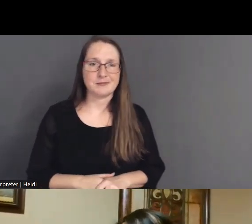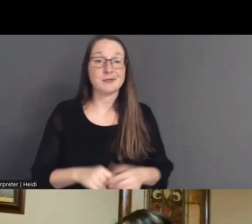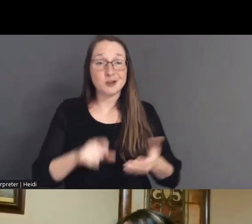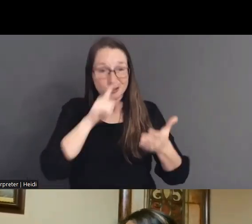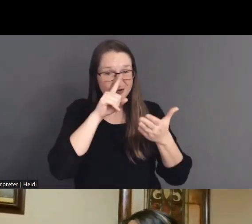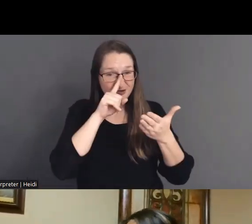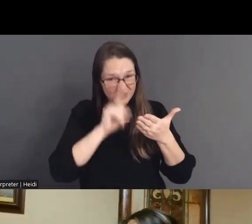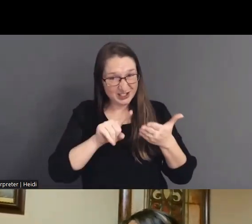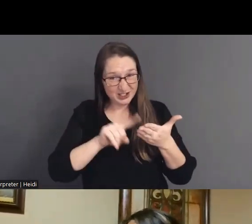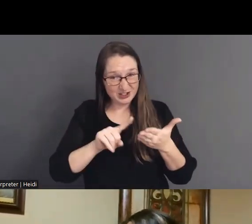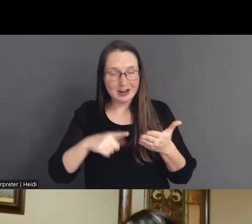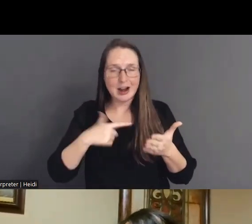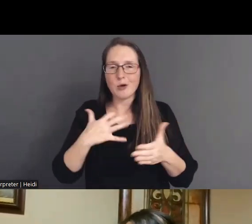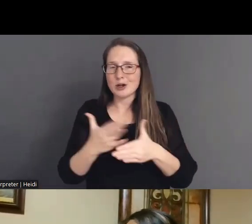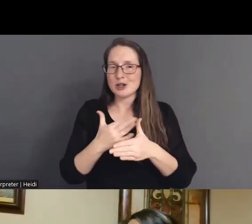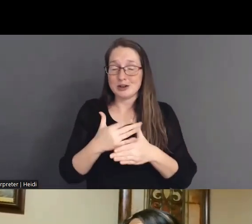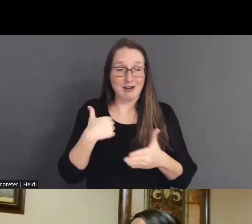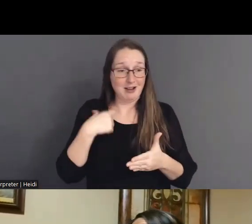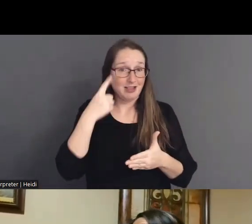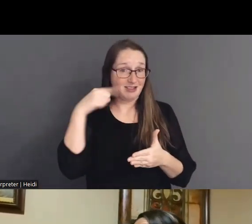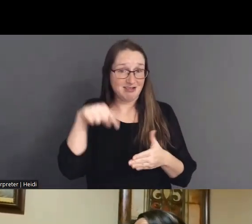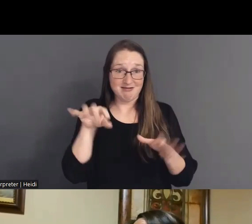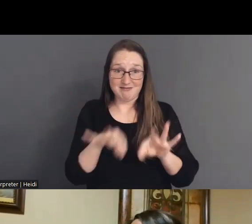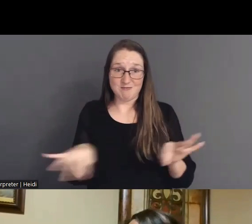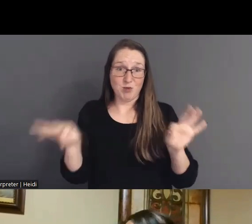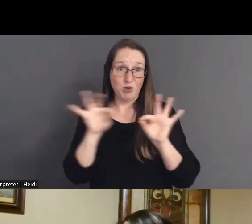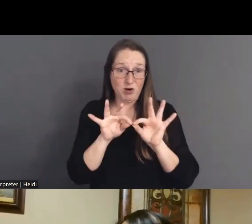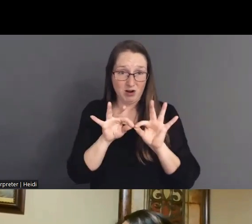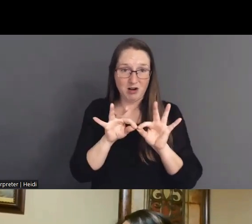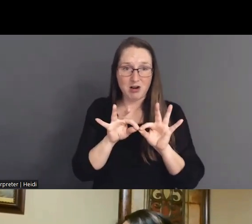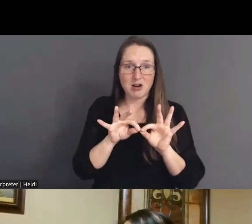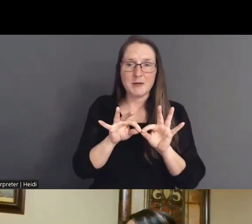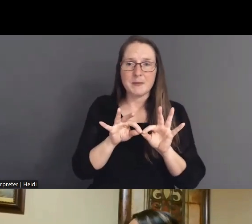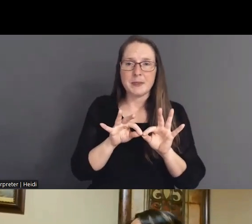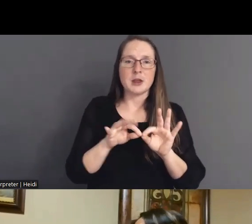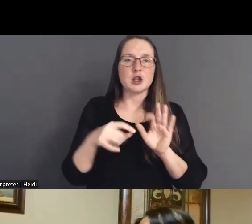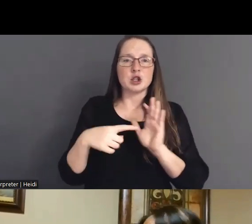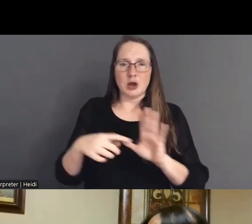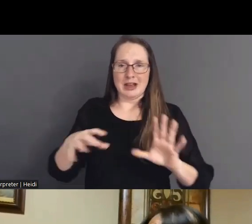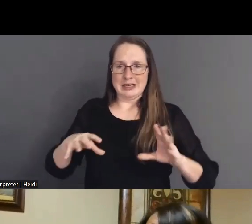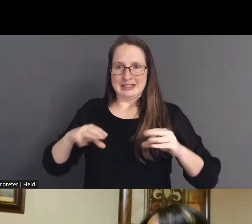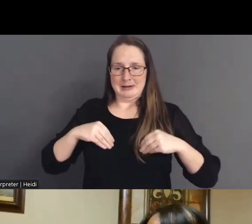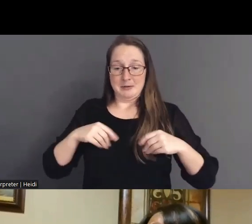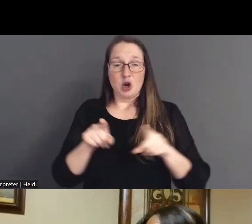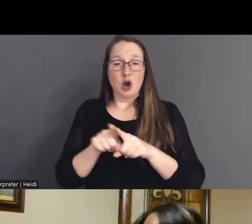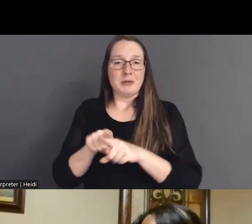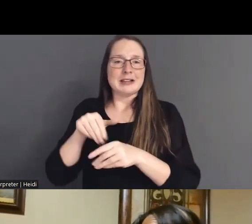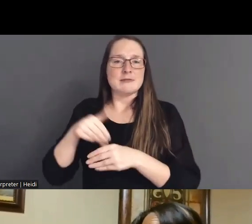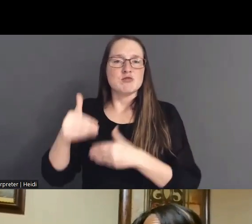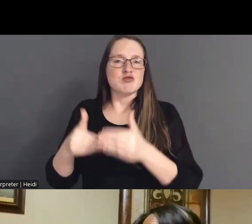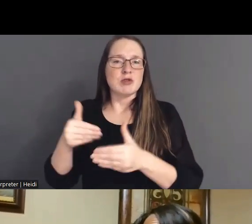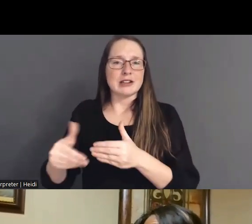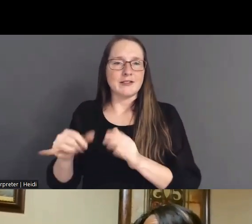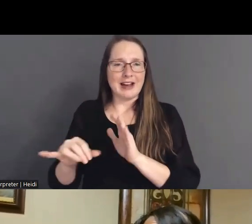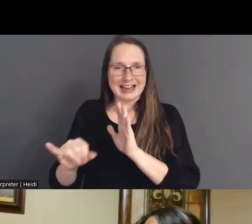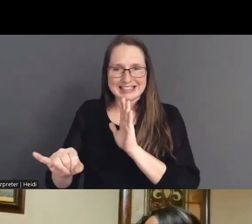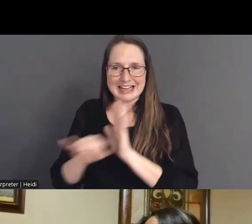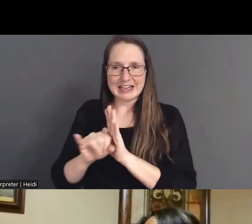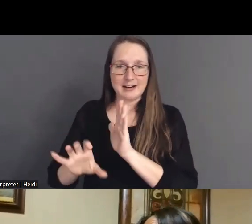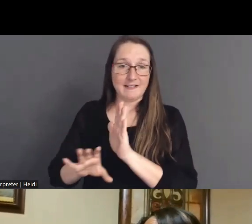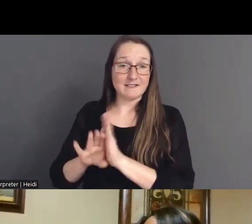Research, and I wanted to share this, I think this was very important, has shown that acceptance is also a process of identity